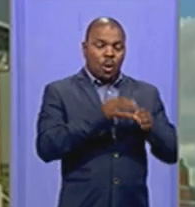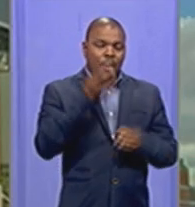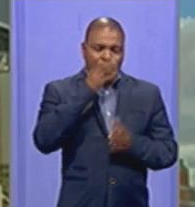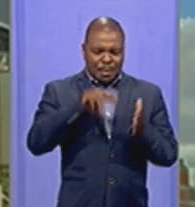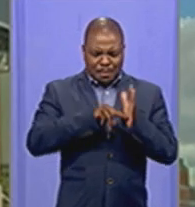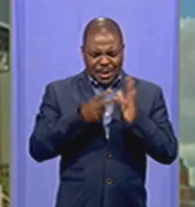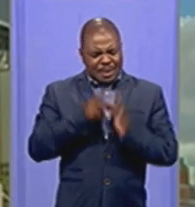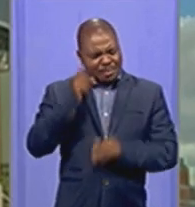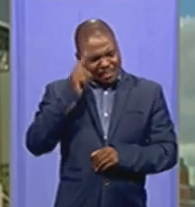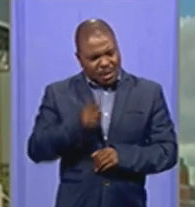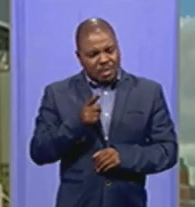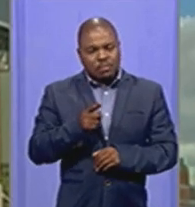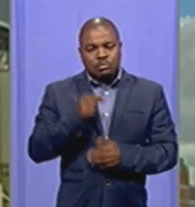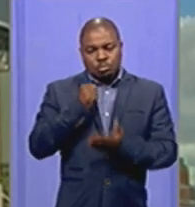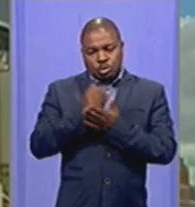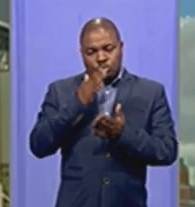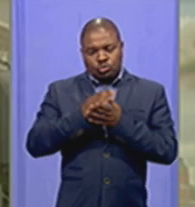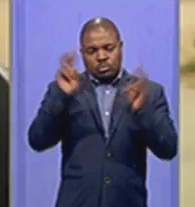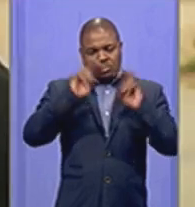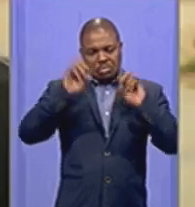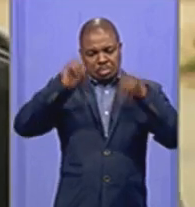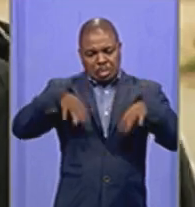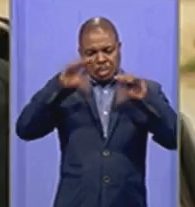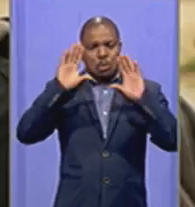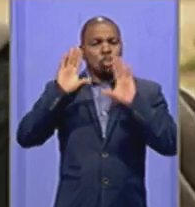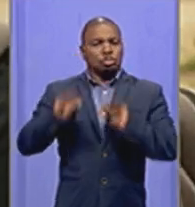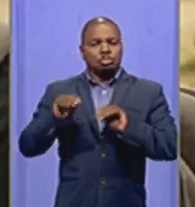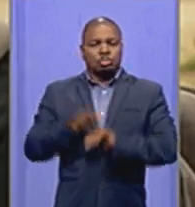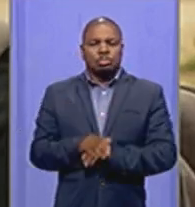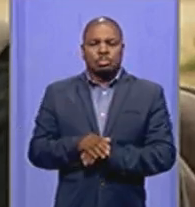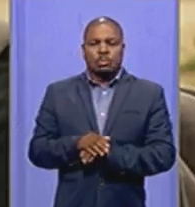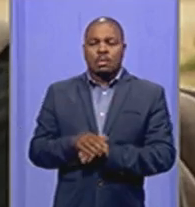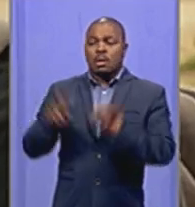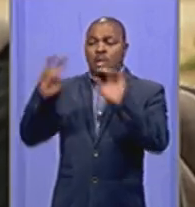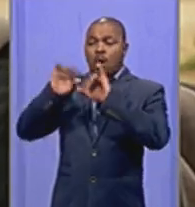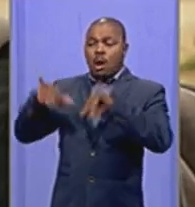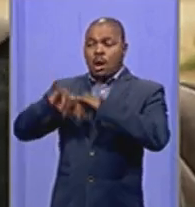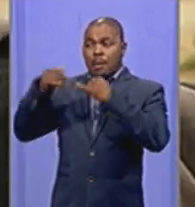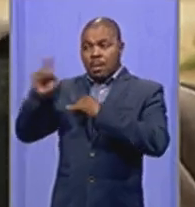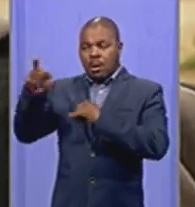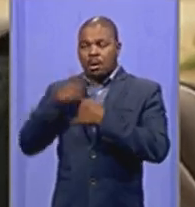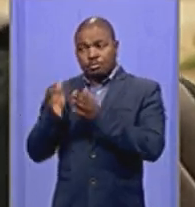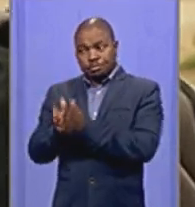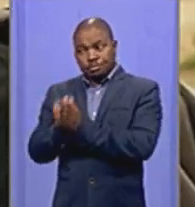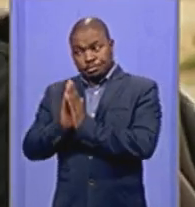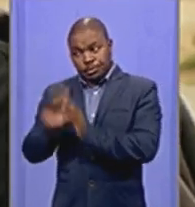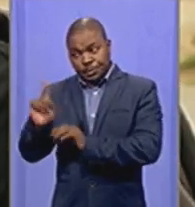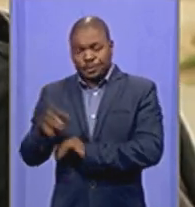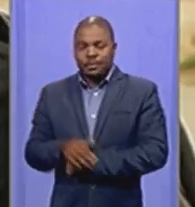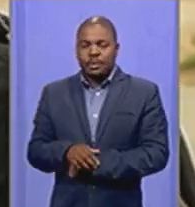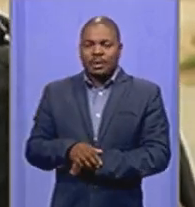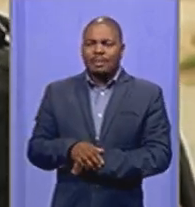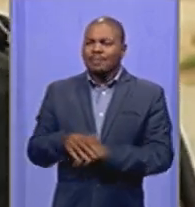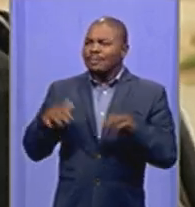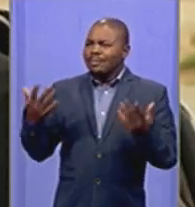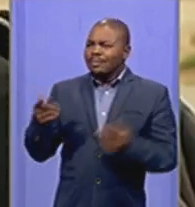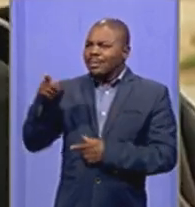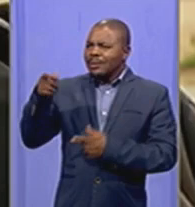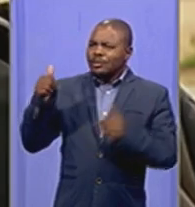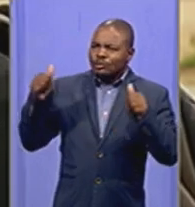leano la go fedisa go kgaoga ga motlakase. Ko Eskom re dira boipiletso ba gore na dilo tse e le gore go di dira